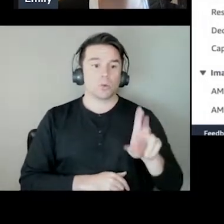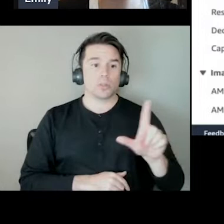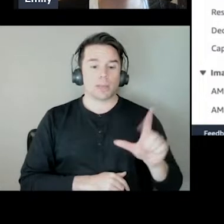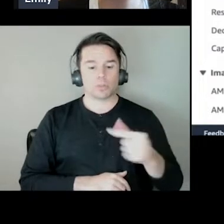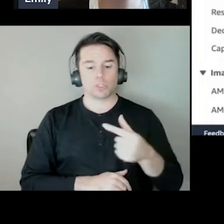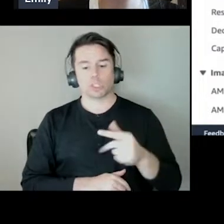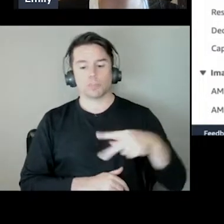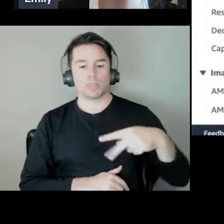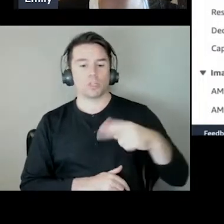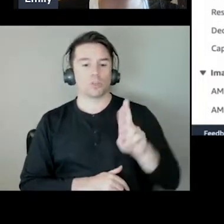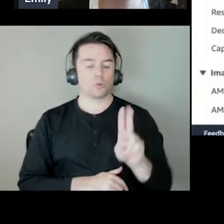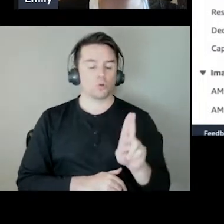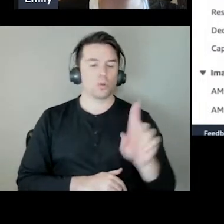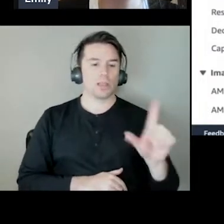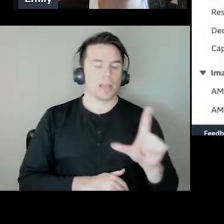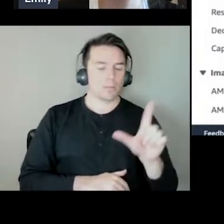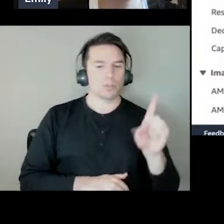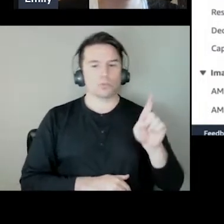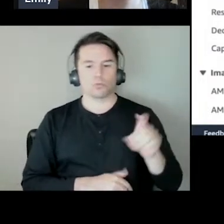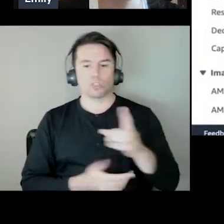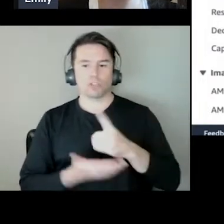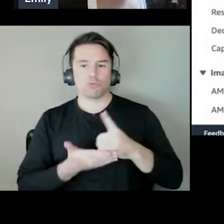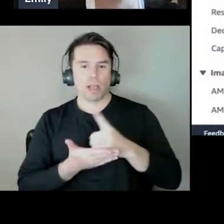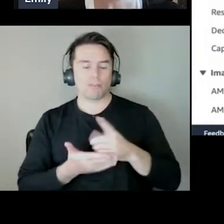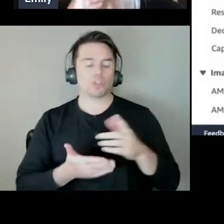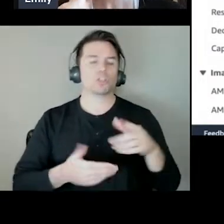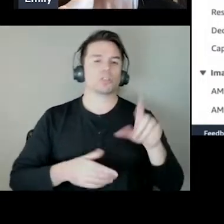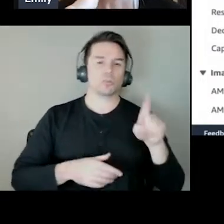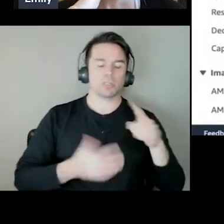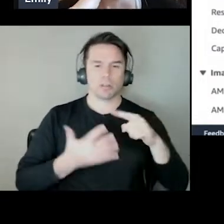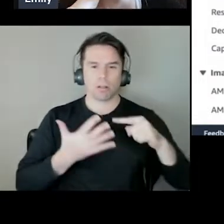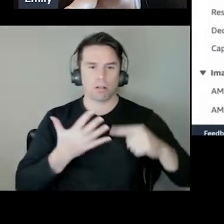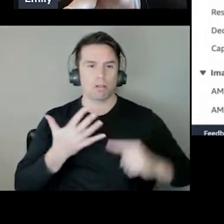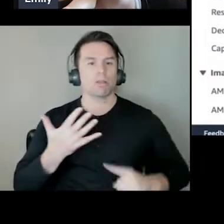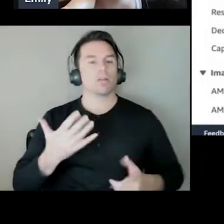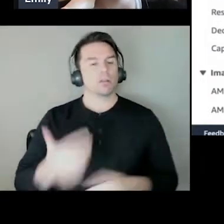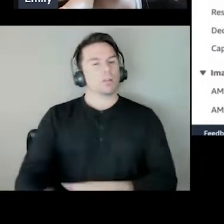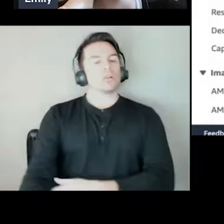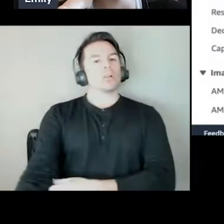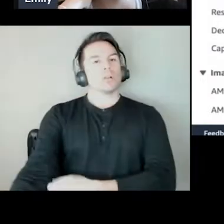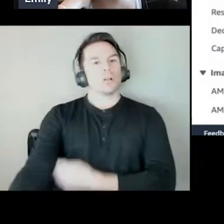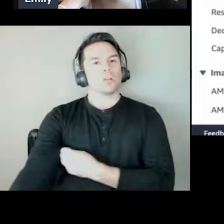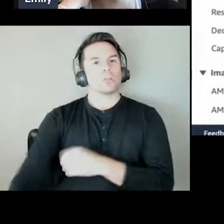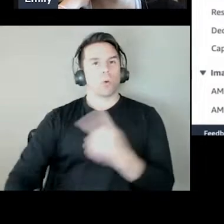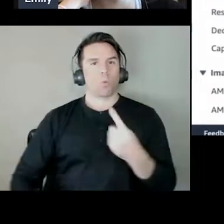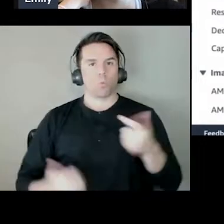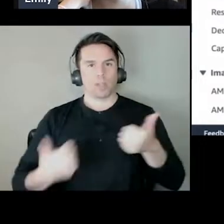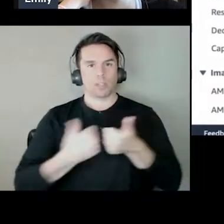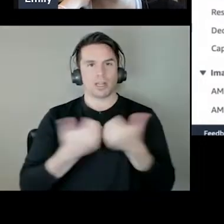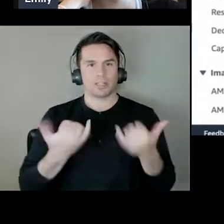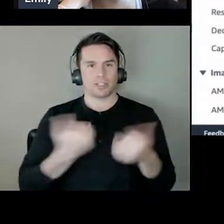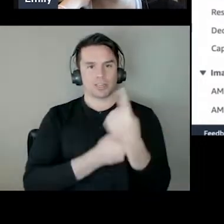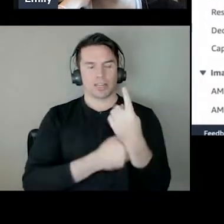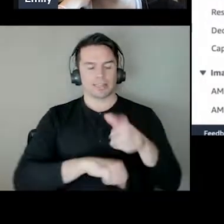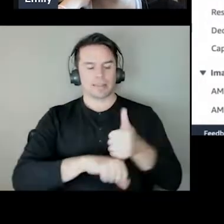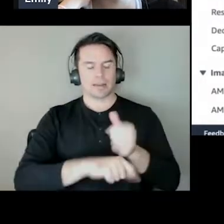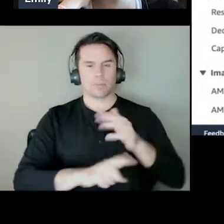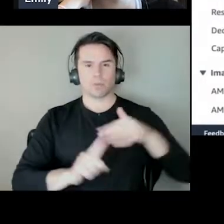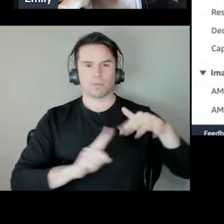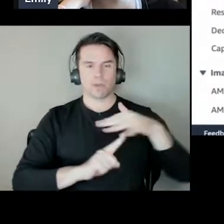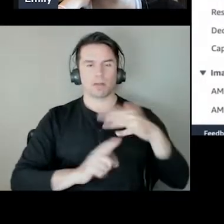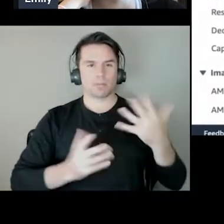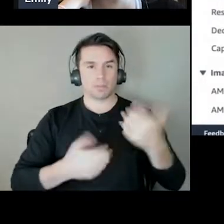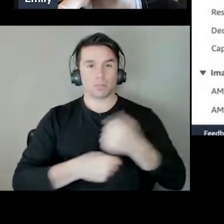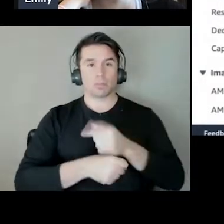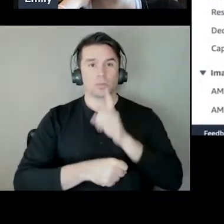NVIDIA drivers, NVIDIA CUDA deep neural network libraries. And one of the challenge today in setting up those environments is to make sure that all of these libraries